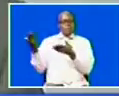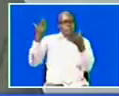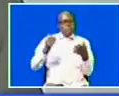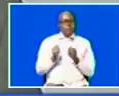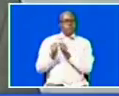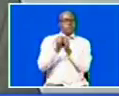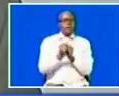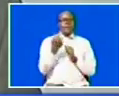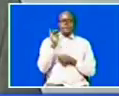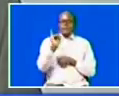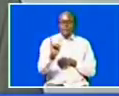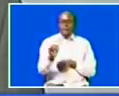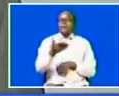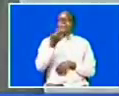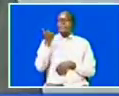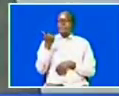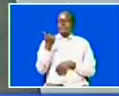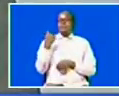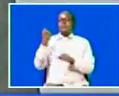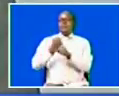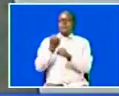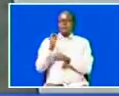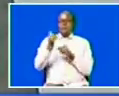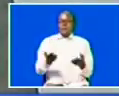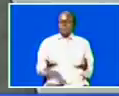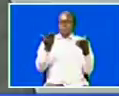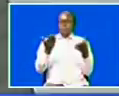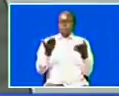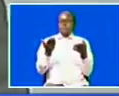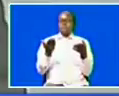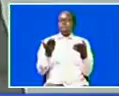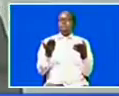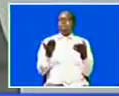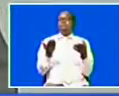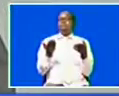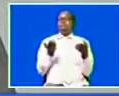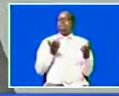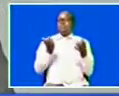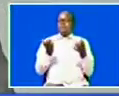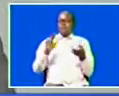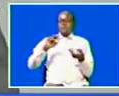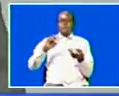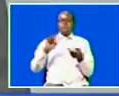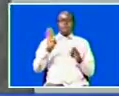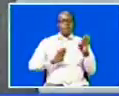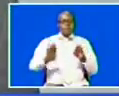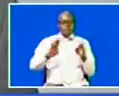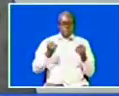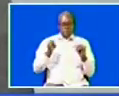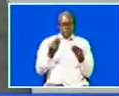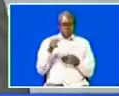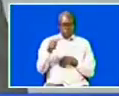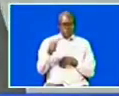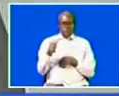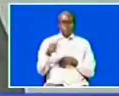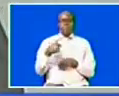together and say that it's the best employers that promote responsible business conduct? Now, to try and address this,